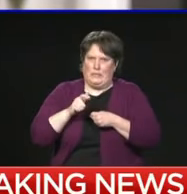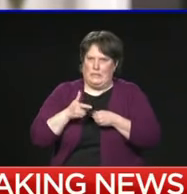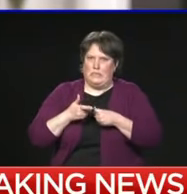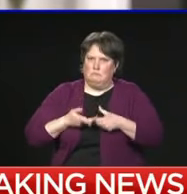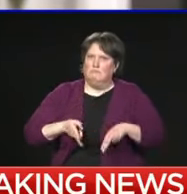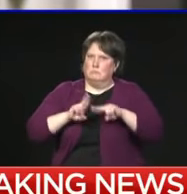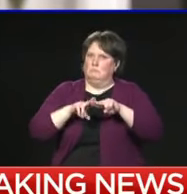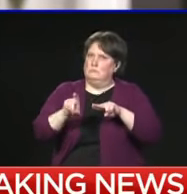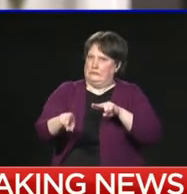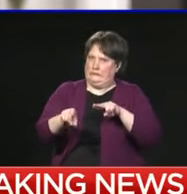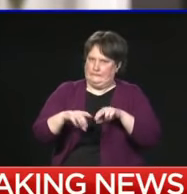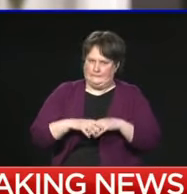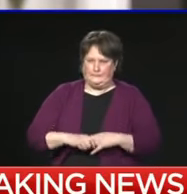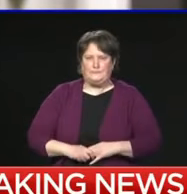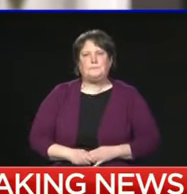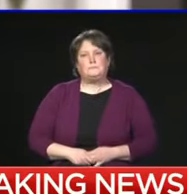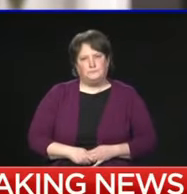volume